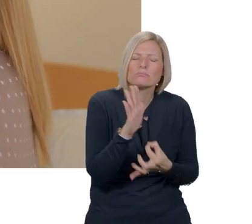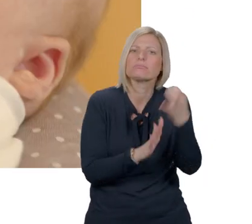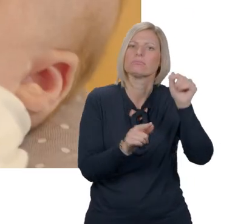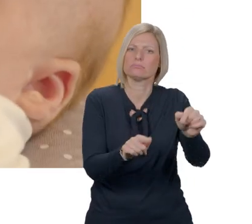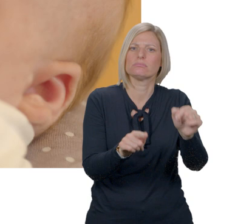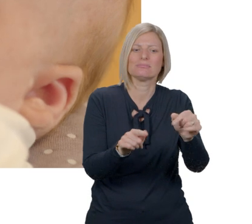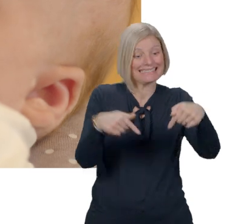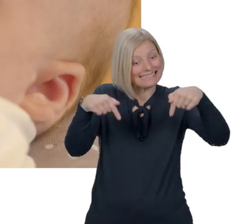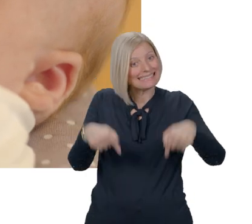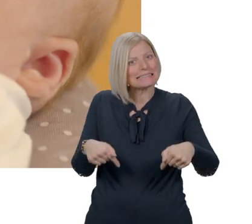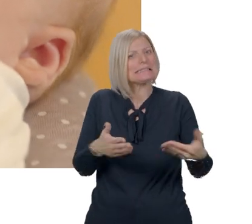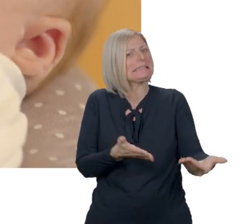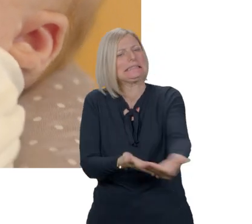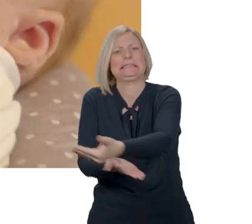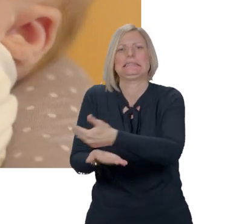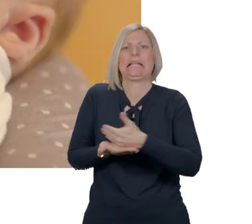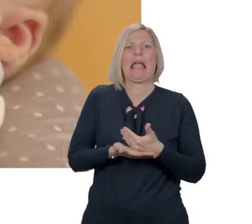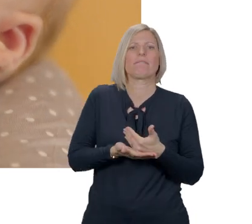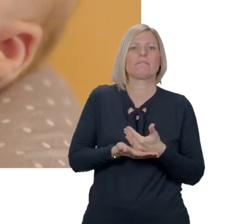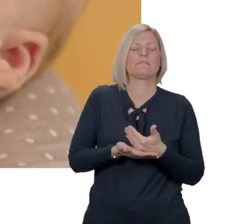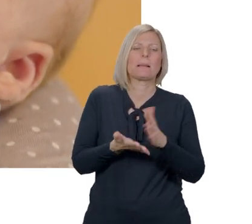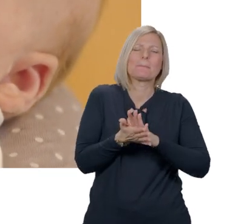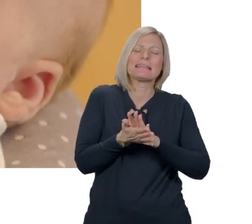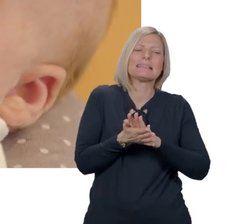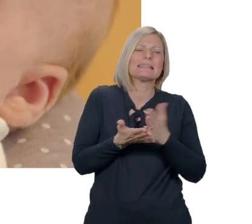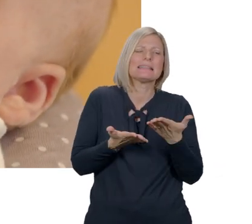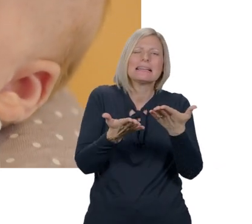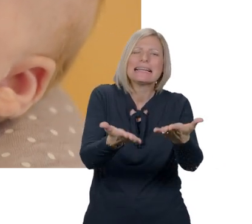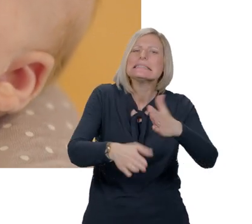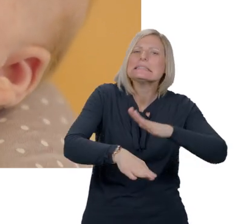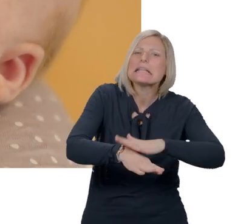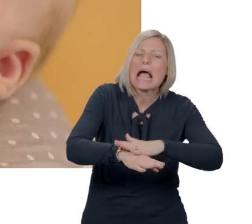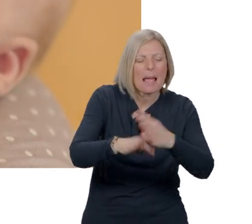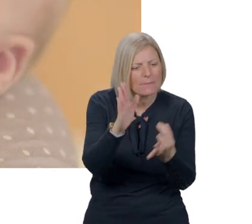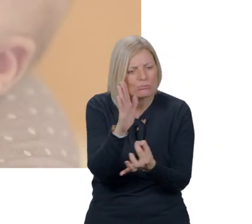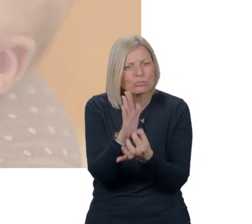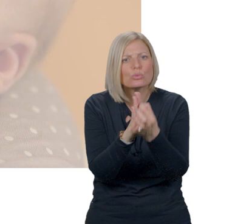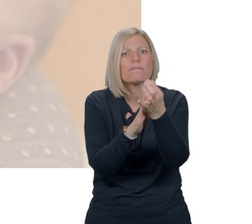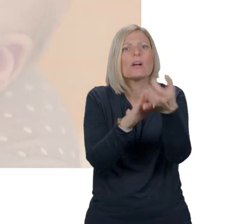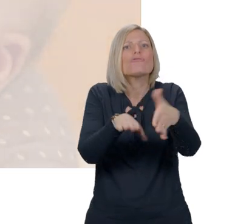environment that will give you time to recover while still being able to bond with your baby.